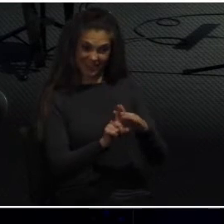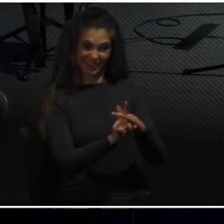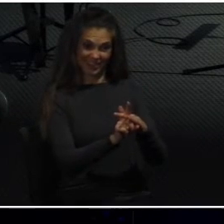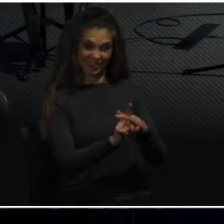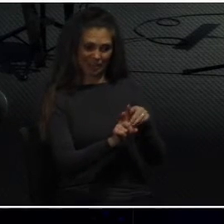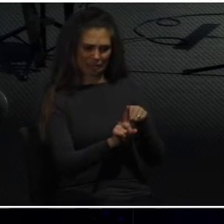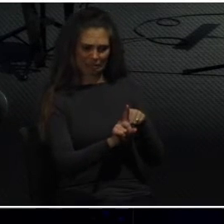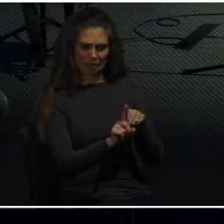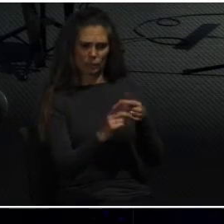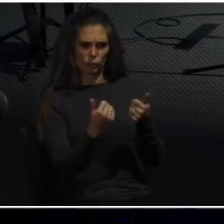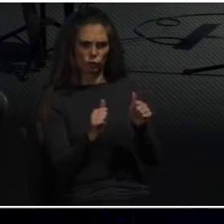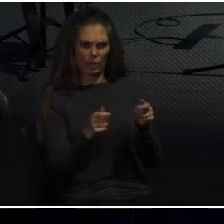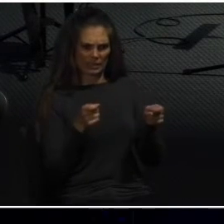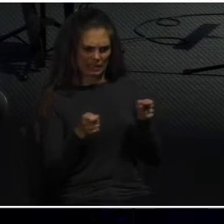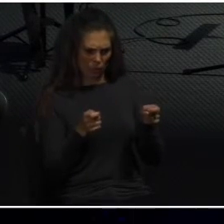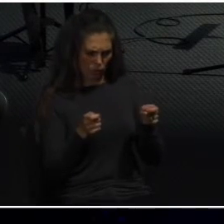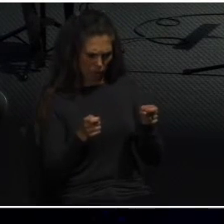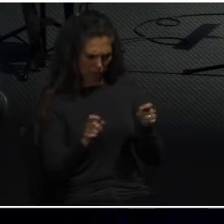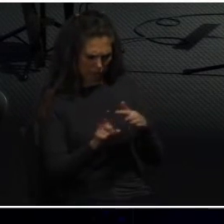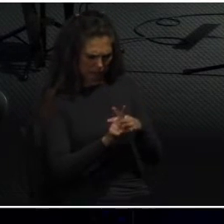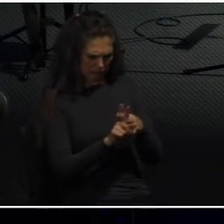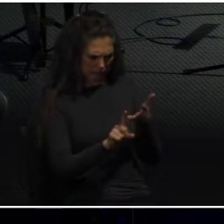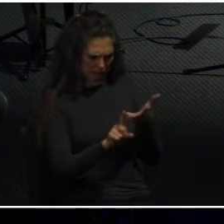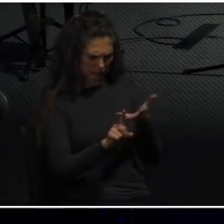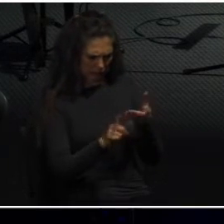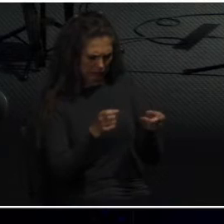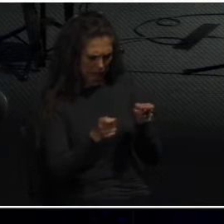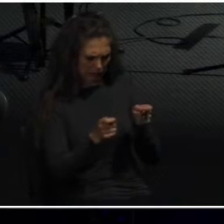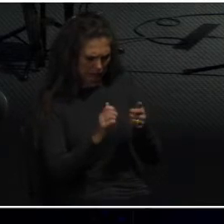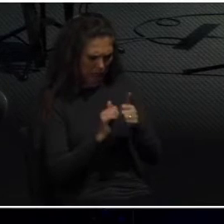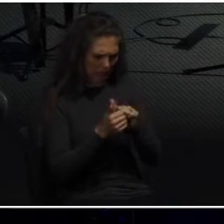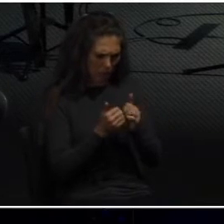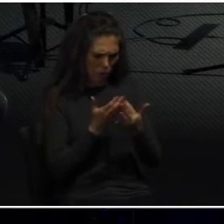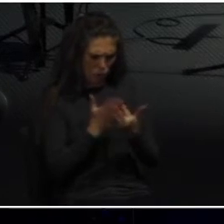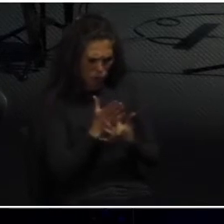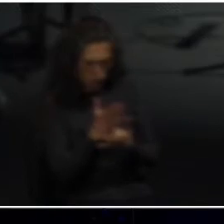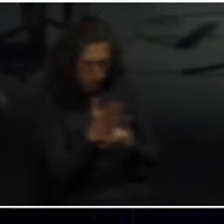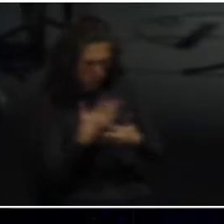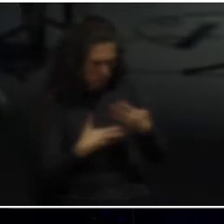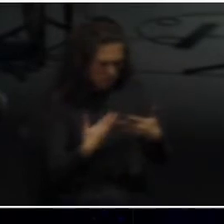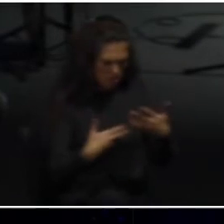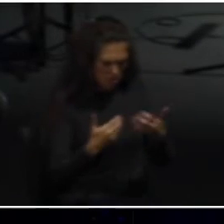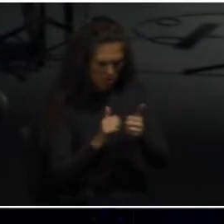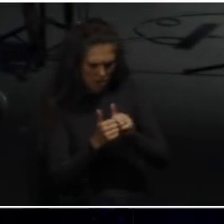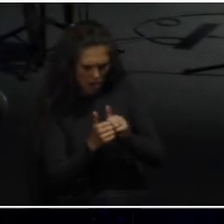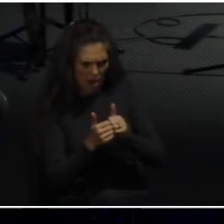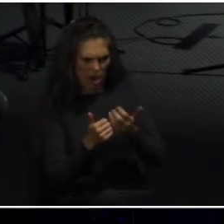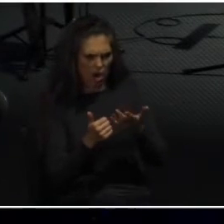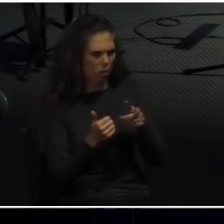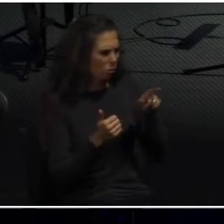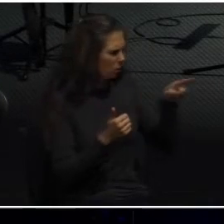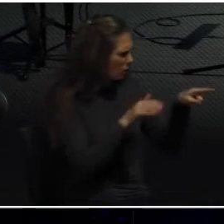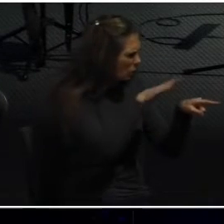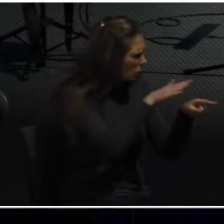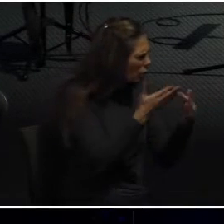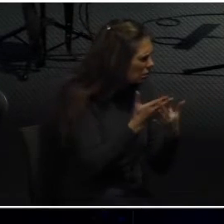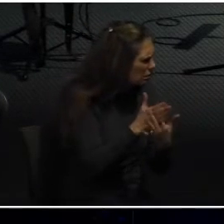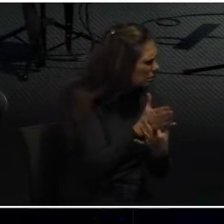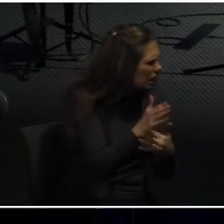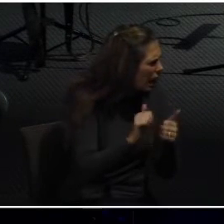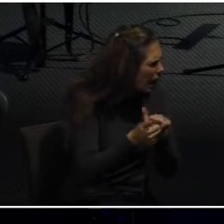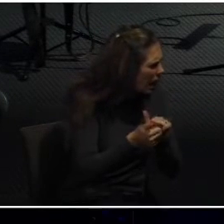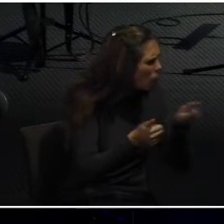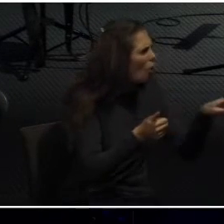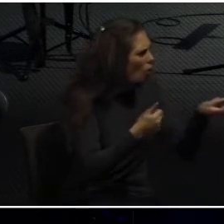these wounds in ways that we've heard about or that other people might have tried to deal with it. So